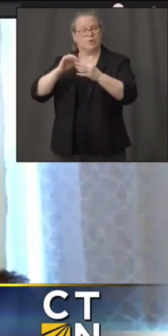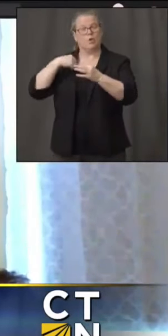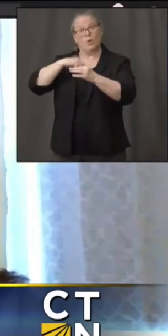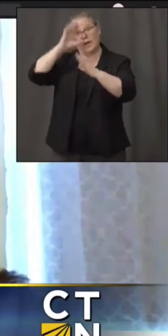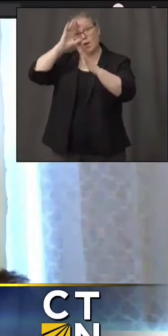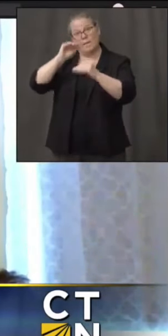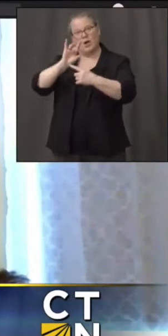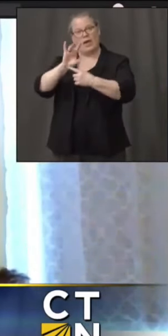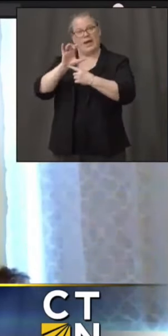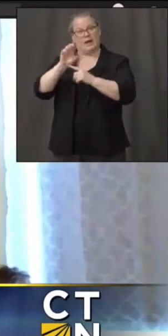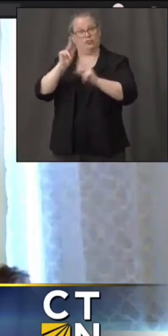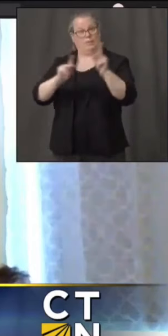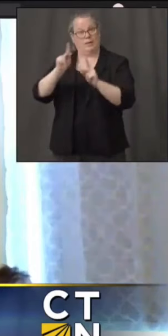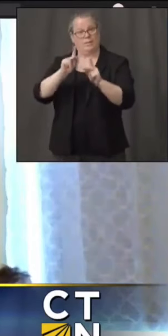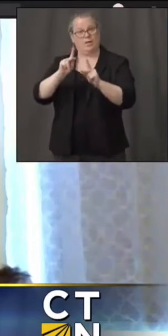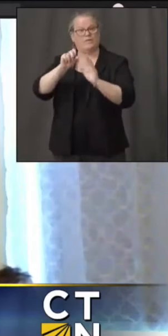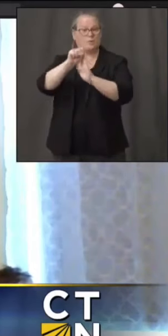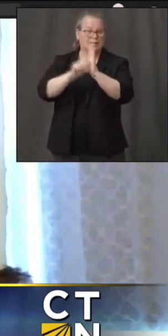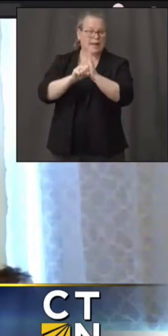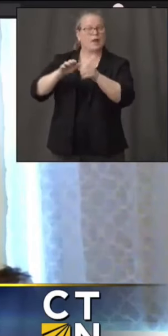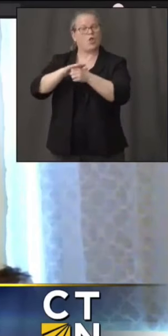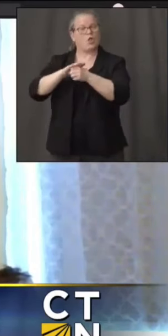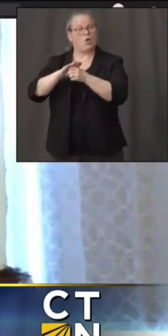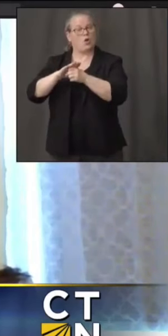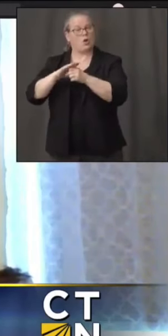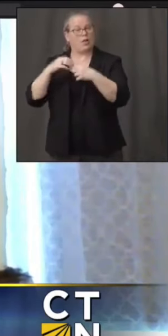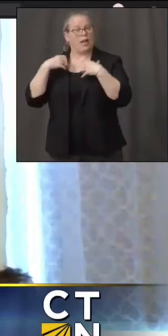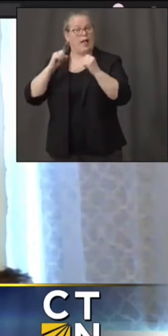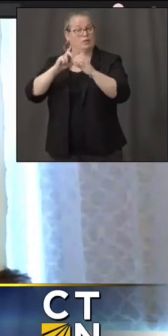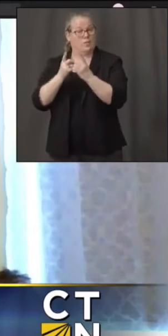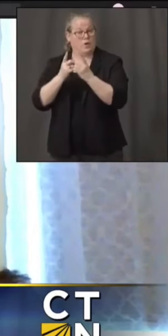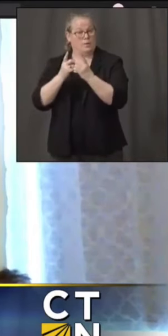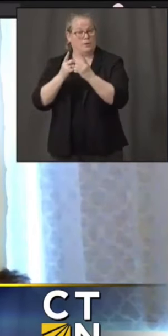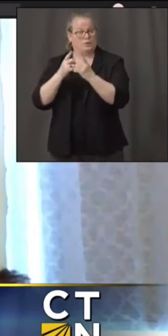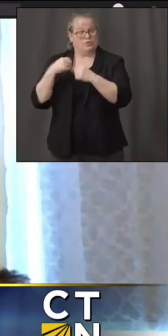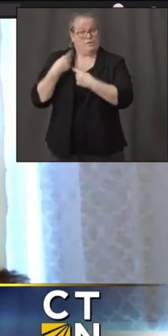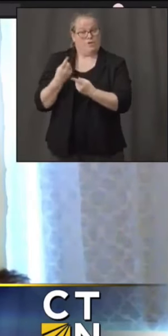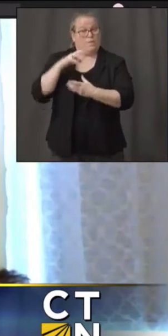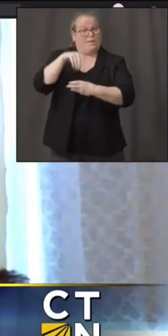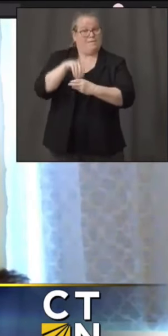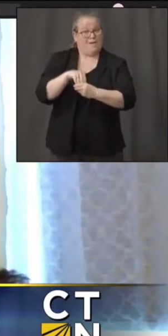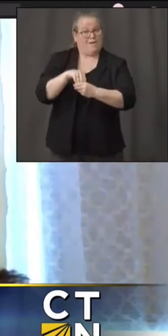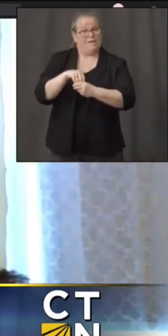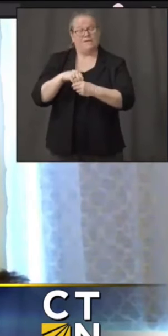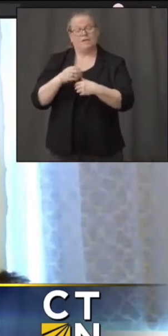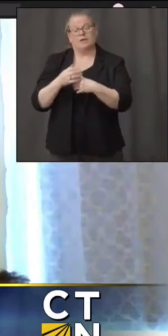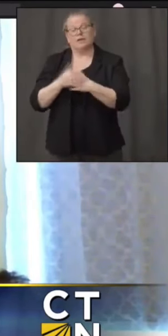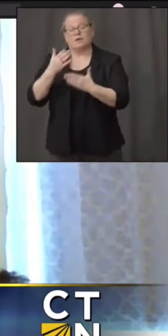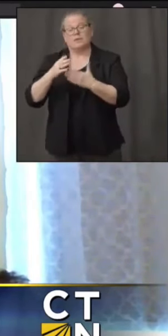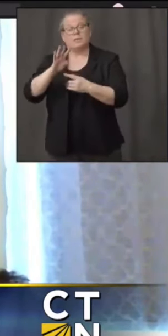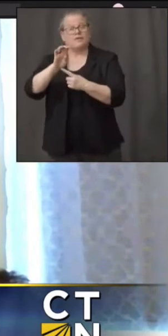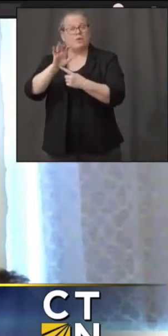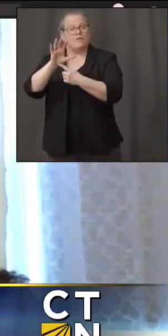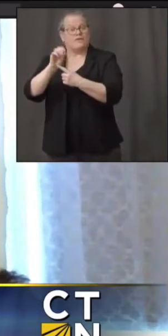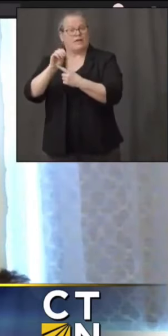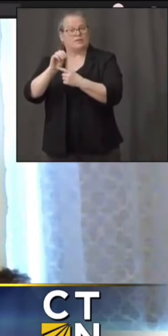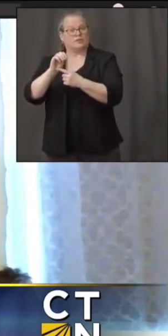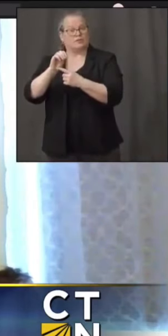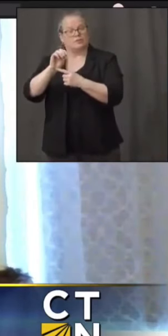in this effort. We anticipate recruiting an additional 400 to 500 volunteers from our academic